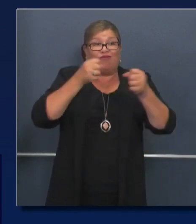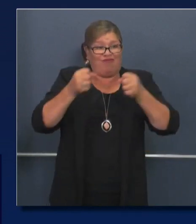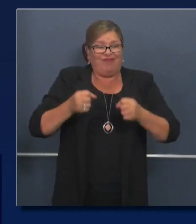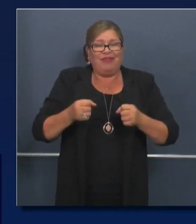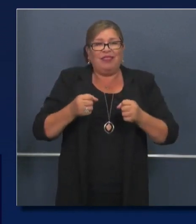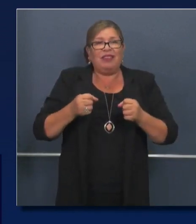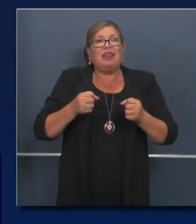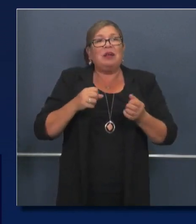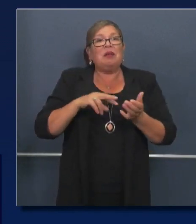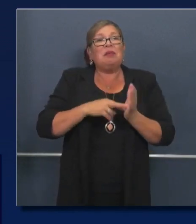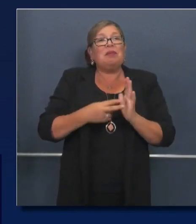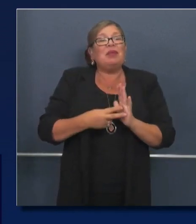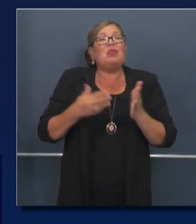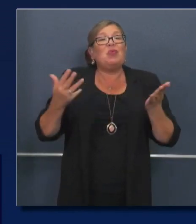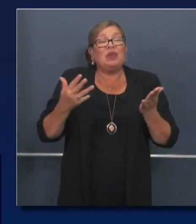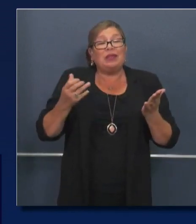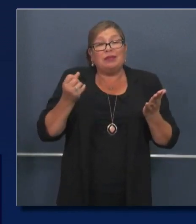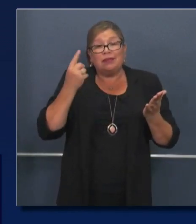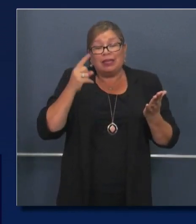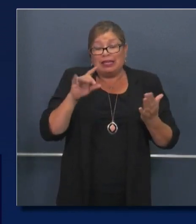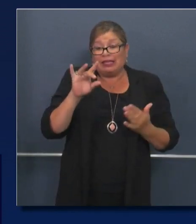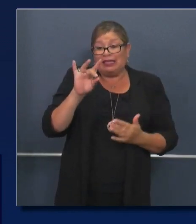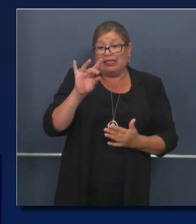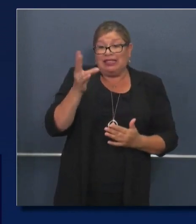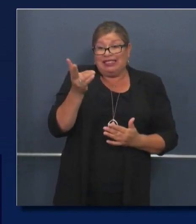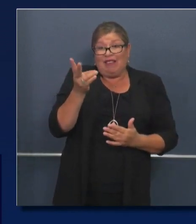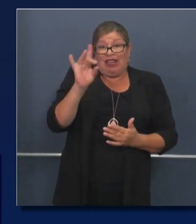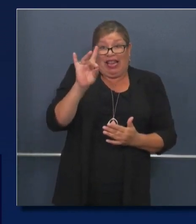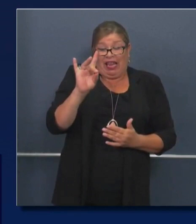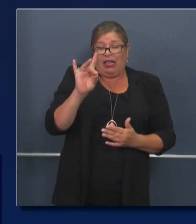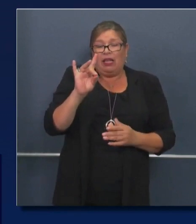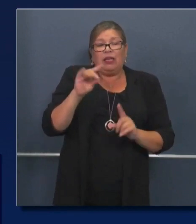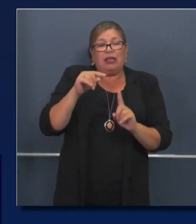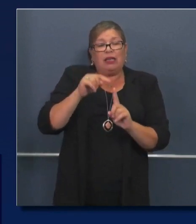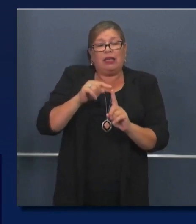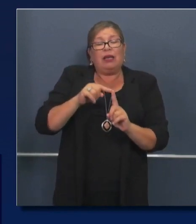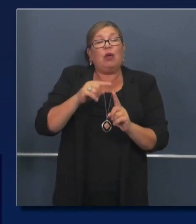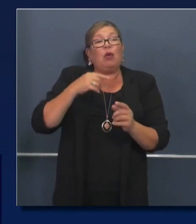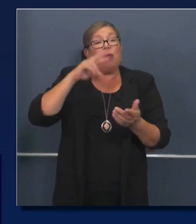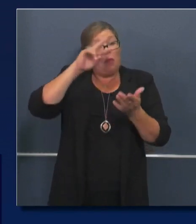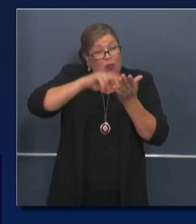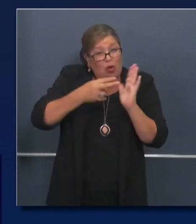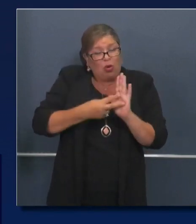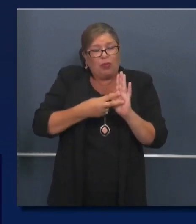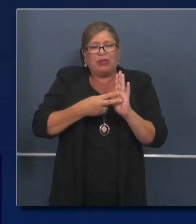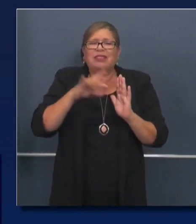that. 78% of the rooms that were set aside for asymptomatic